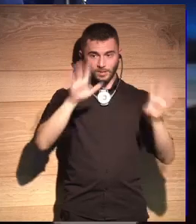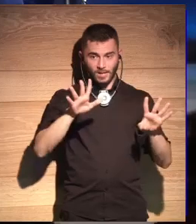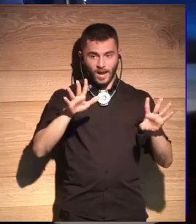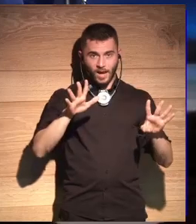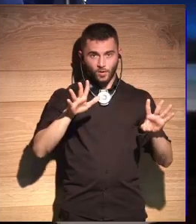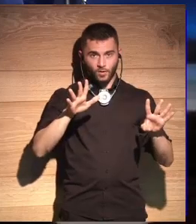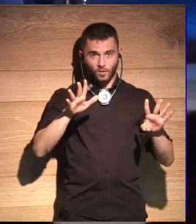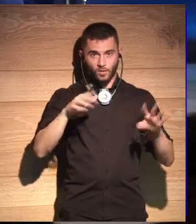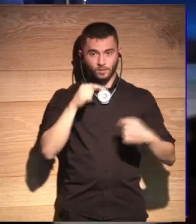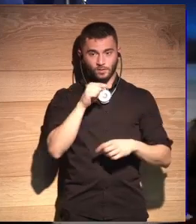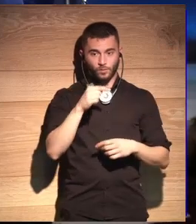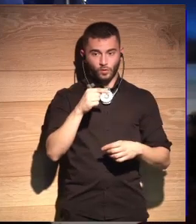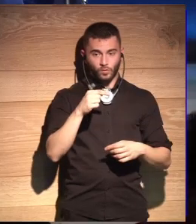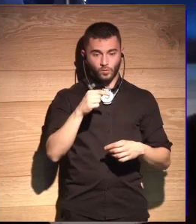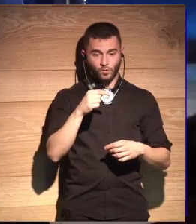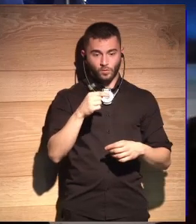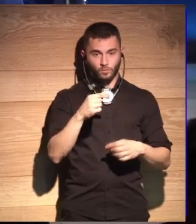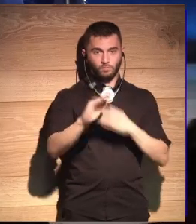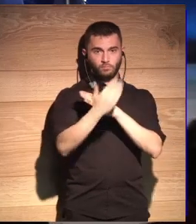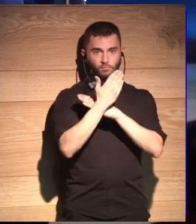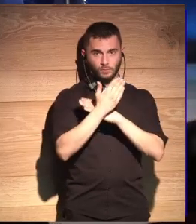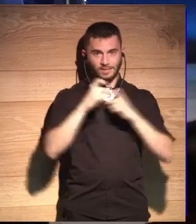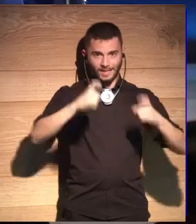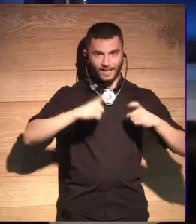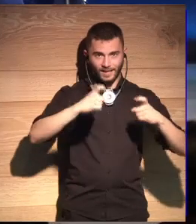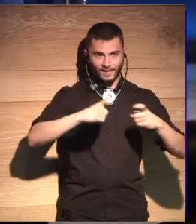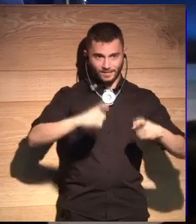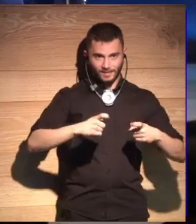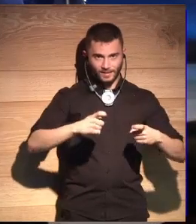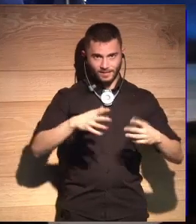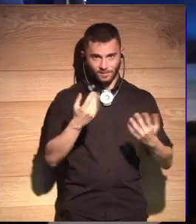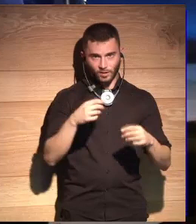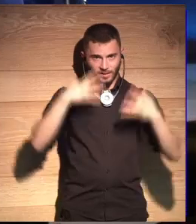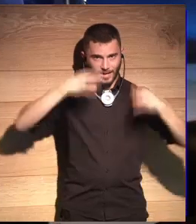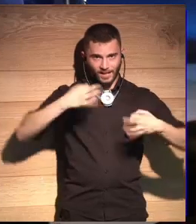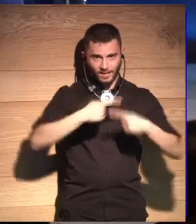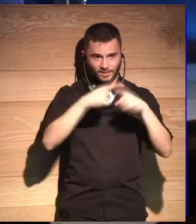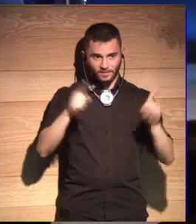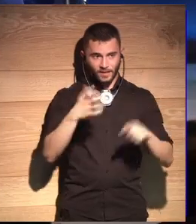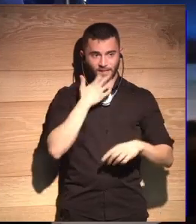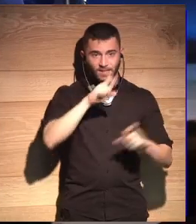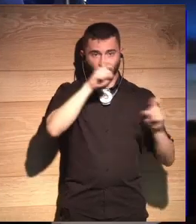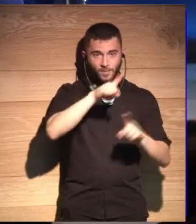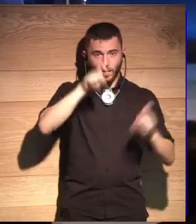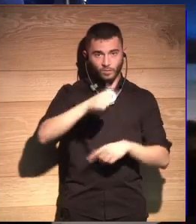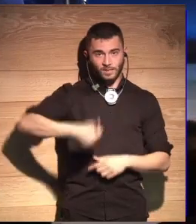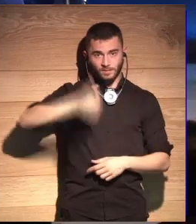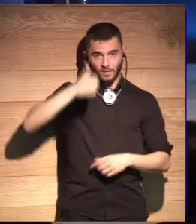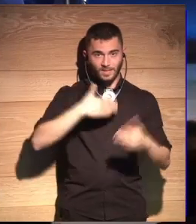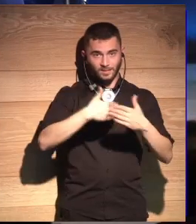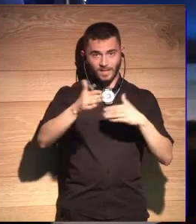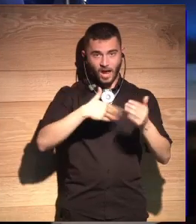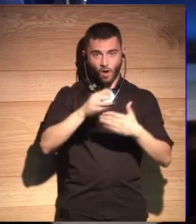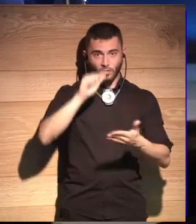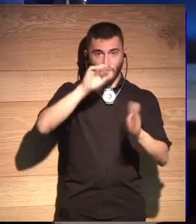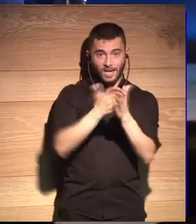get discussed. Bueno, pues si no... Well, if there are more questions, you can